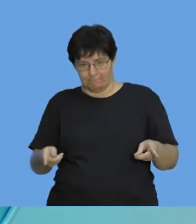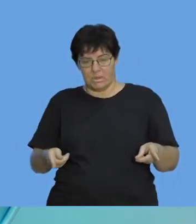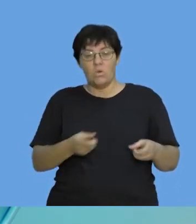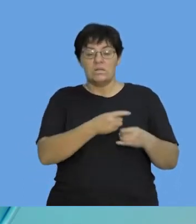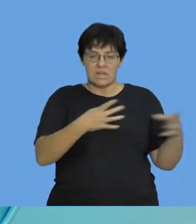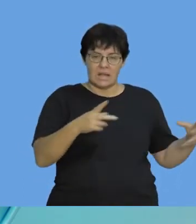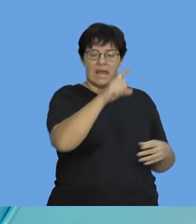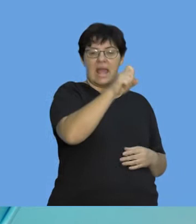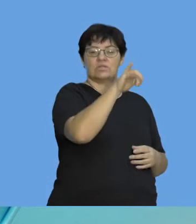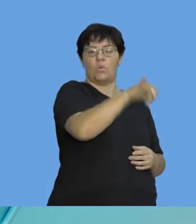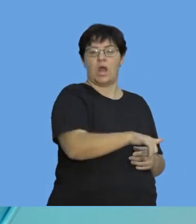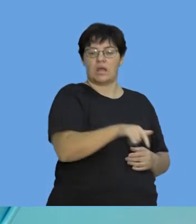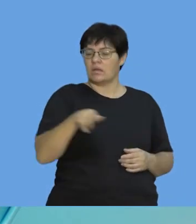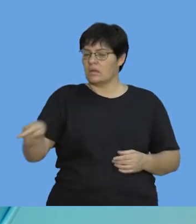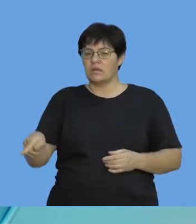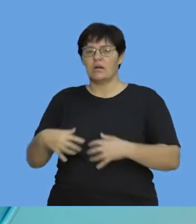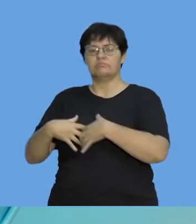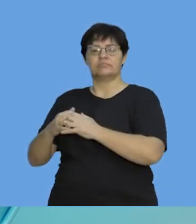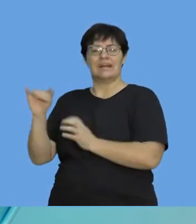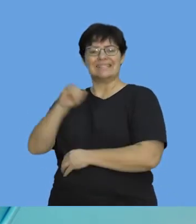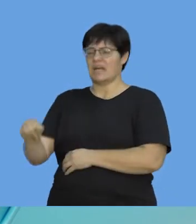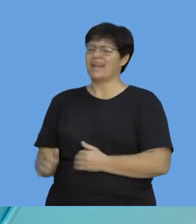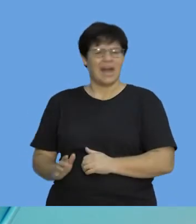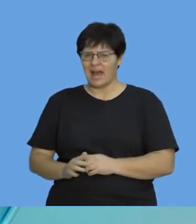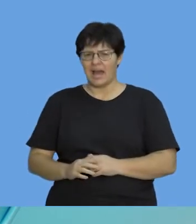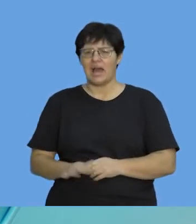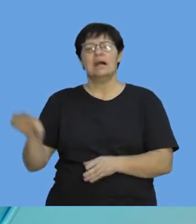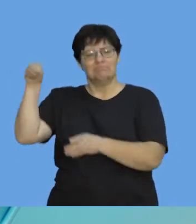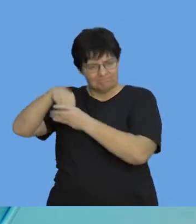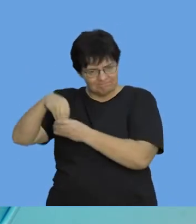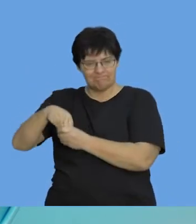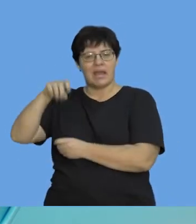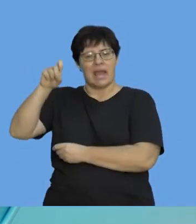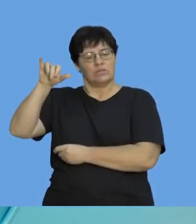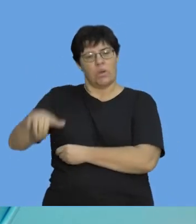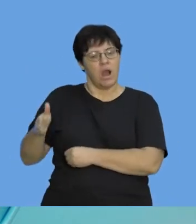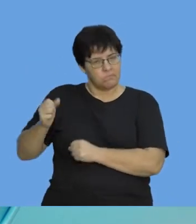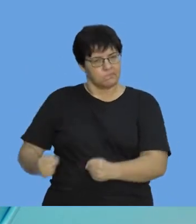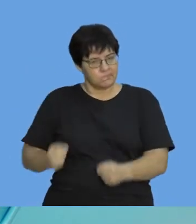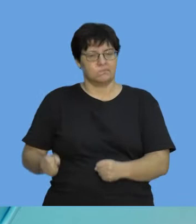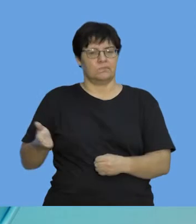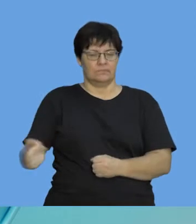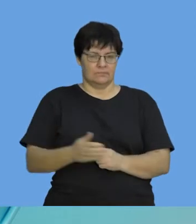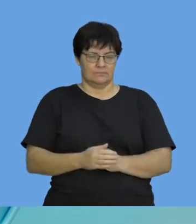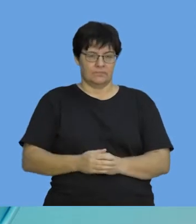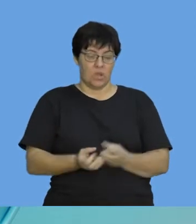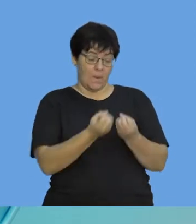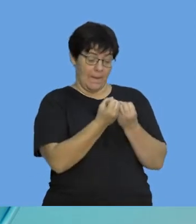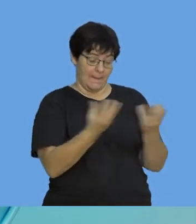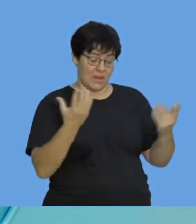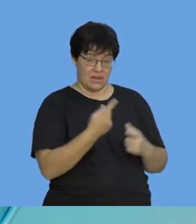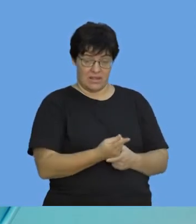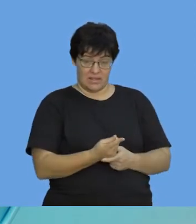way you'd end up with Z. So the product must consist of X and Y. So in terms of quantities, we are saying that